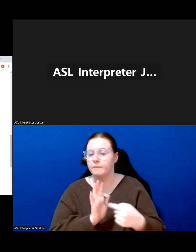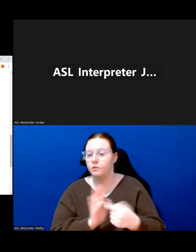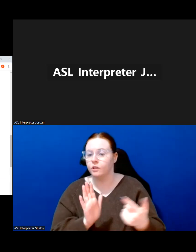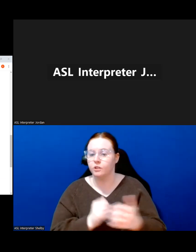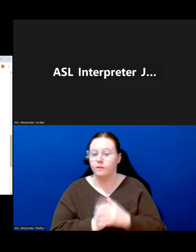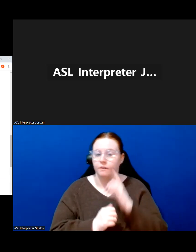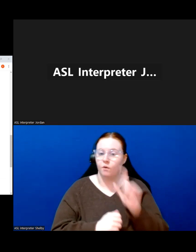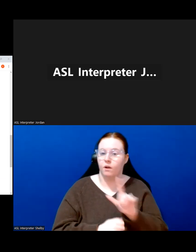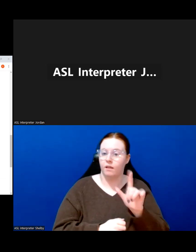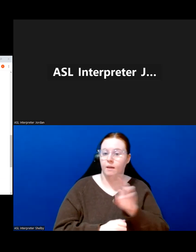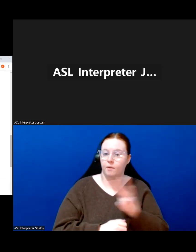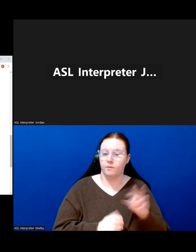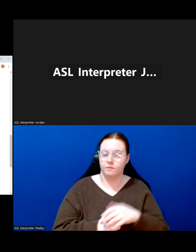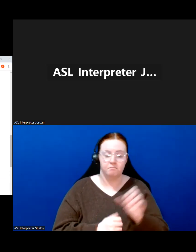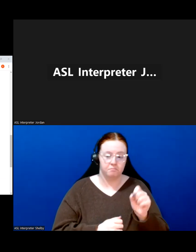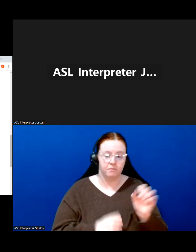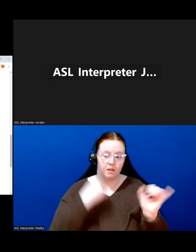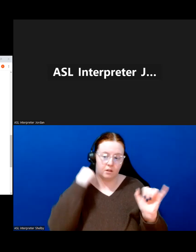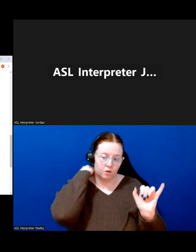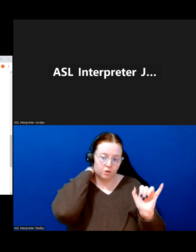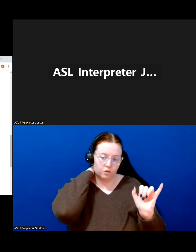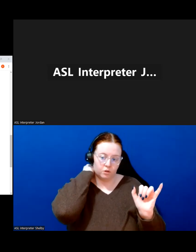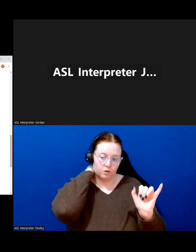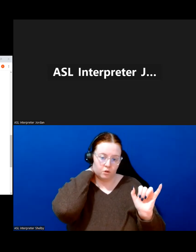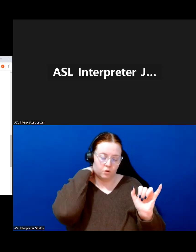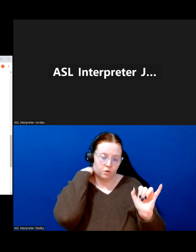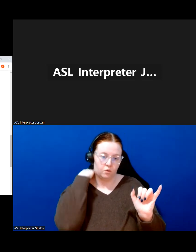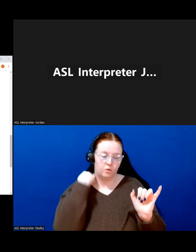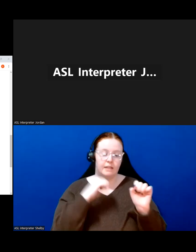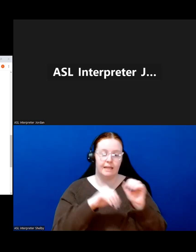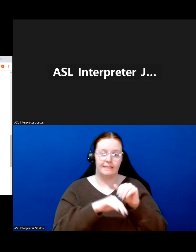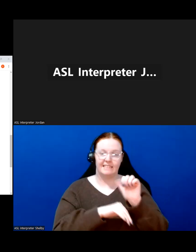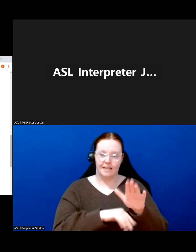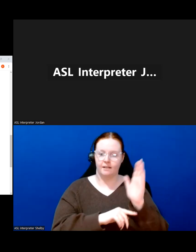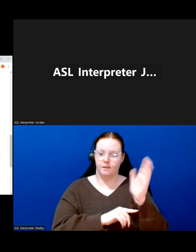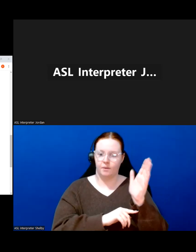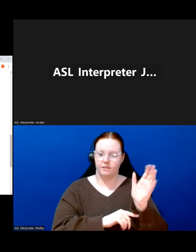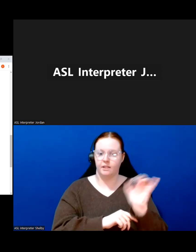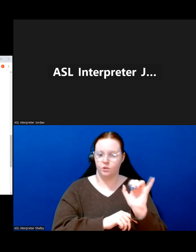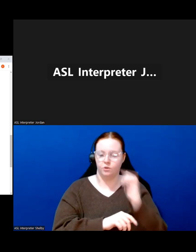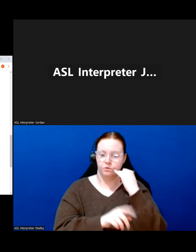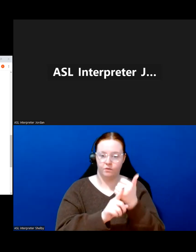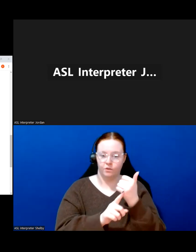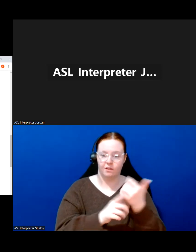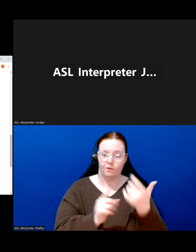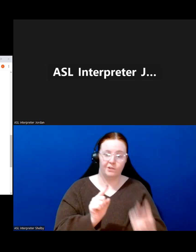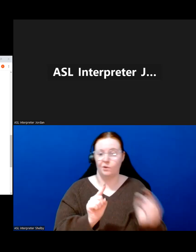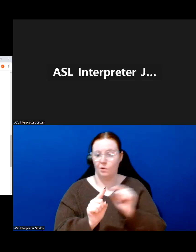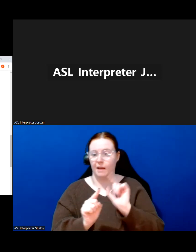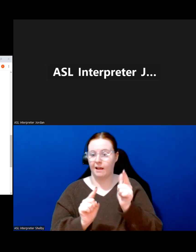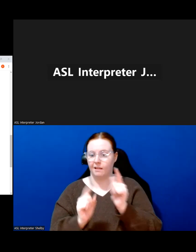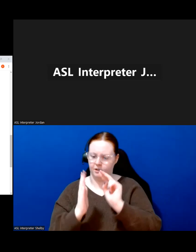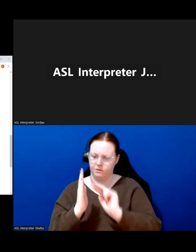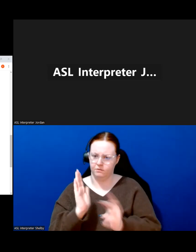site? Yeah, and I can also send along the presentation slides if like any of you want to relook at